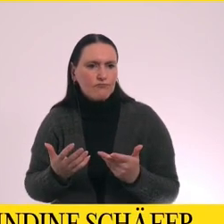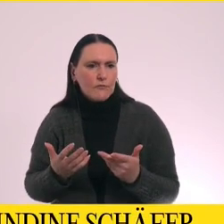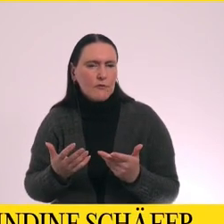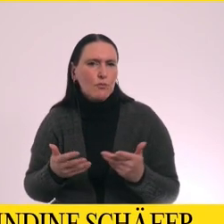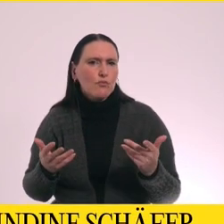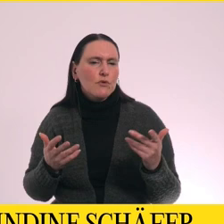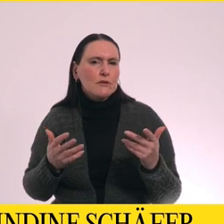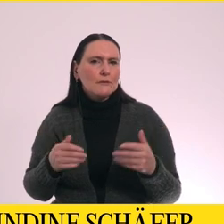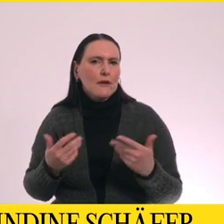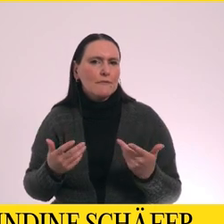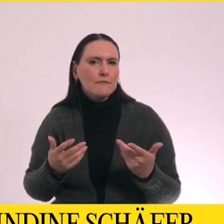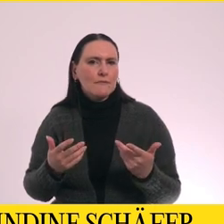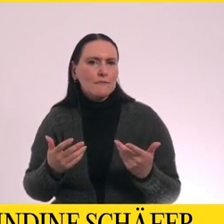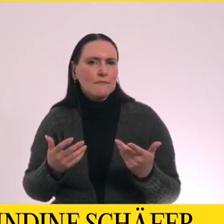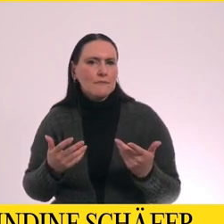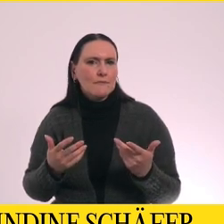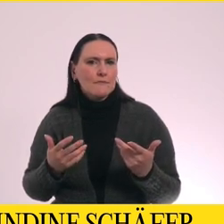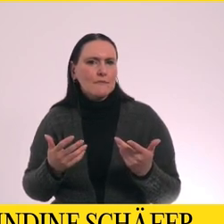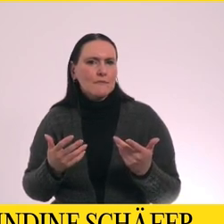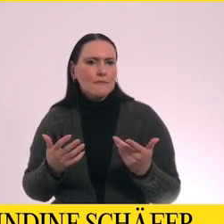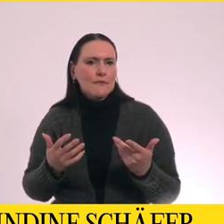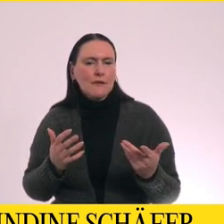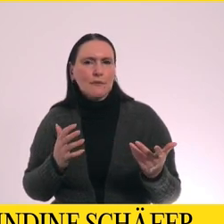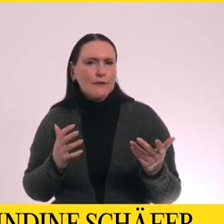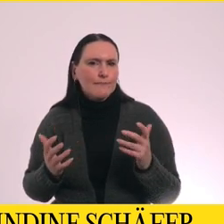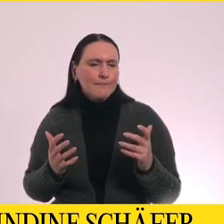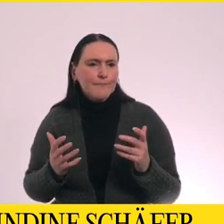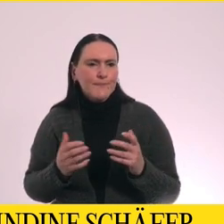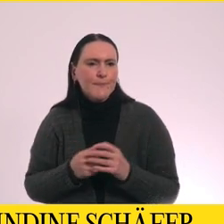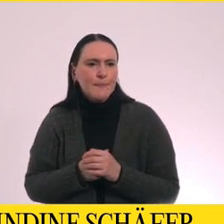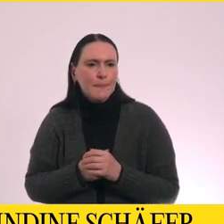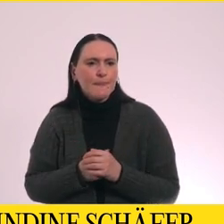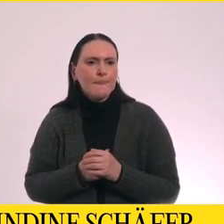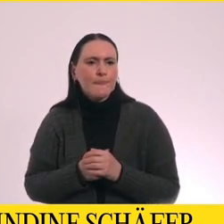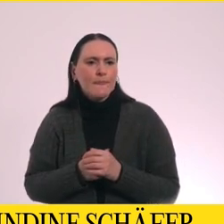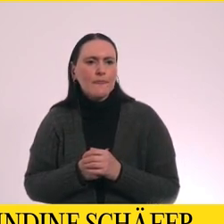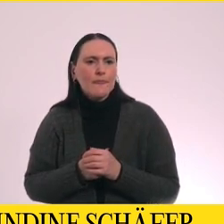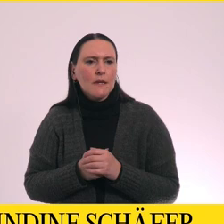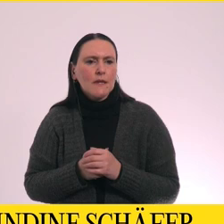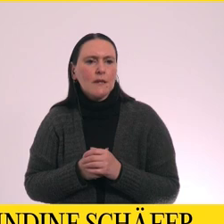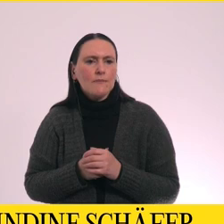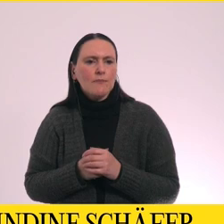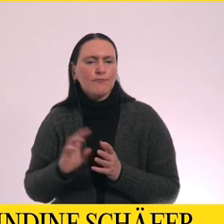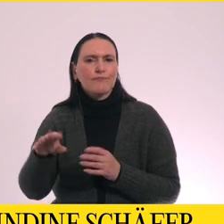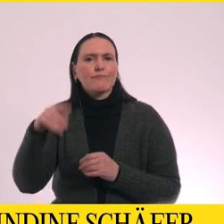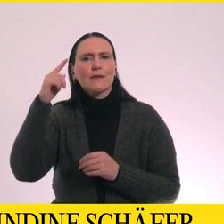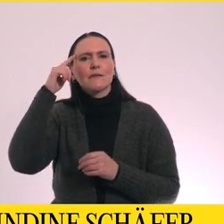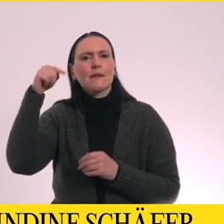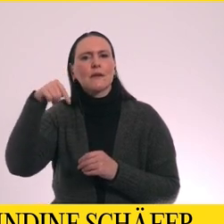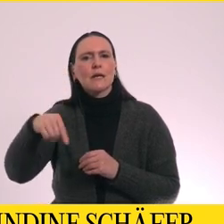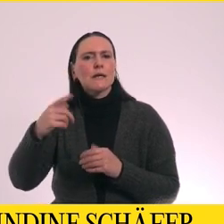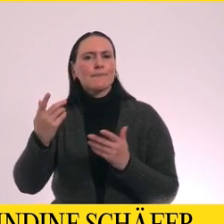Well, I think that there's this idea that society and culture here are open